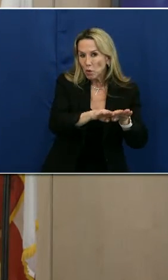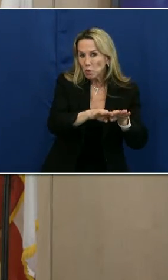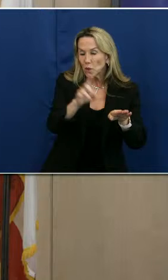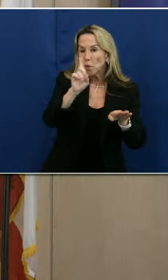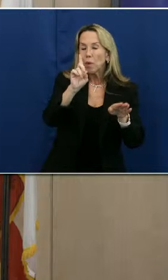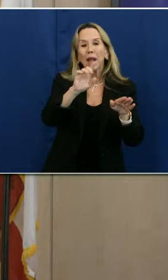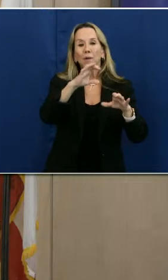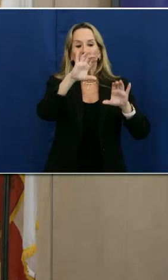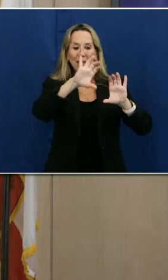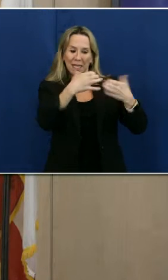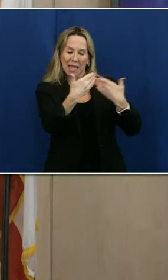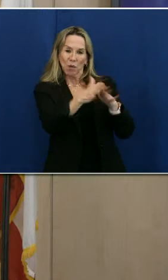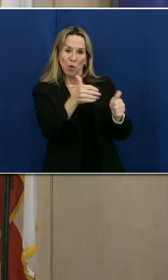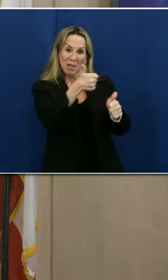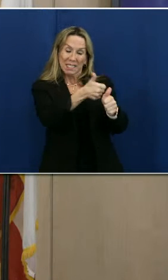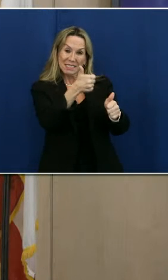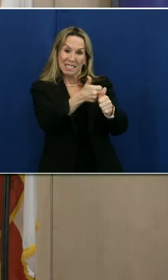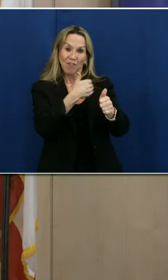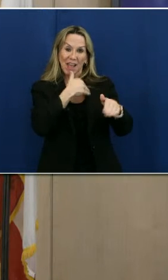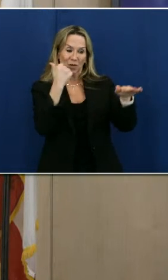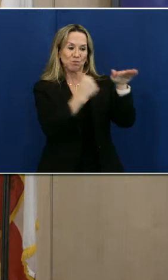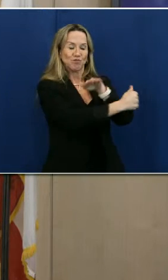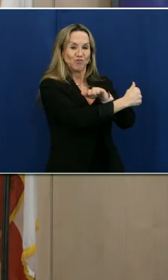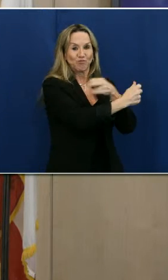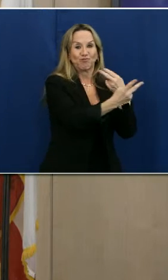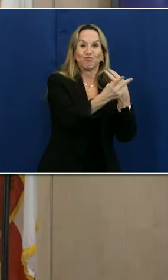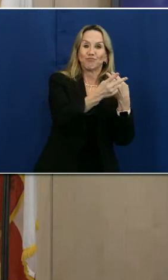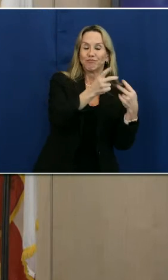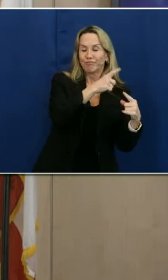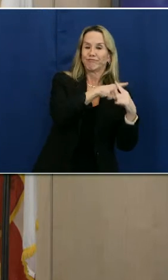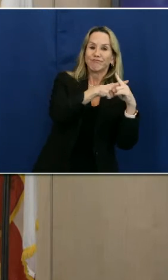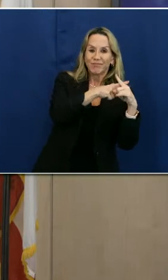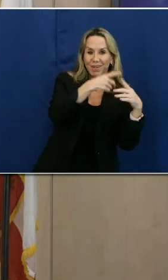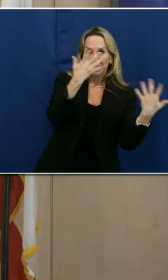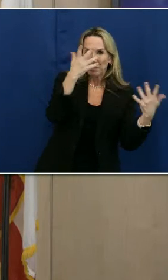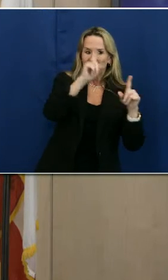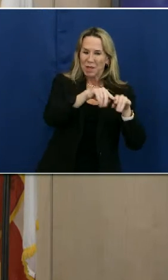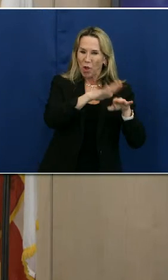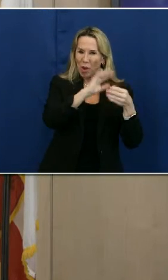for 14 days, and that's based on the 5% metric, a lot of those have been the